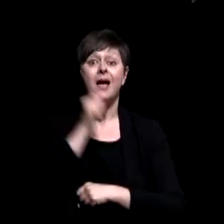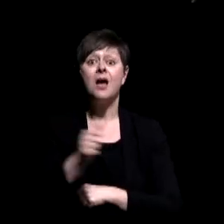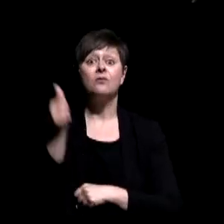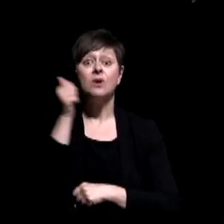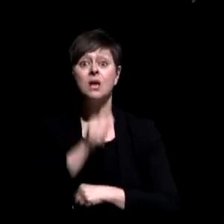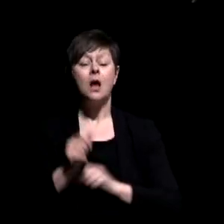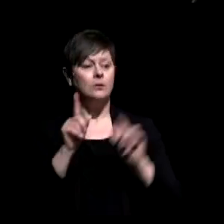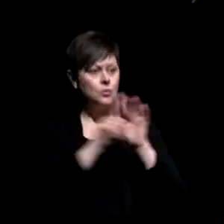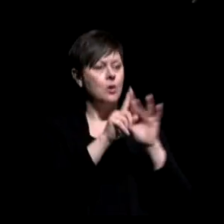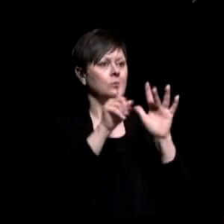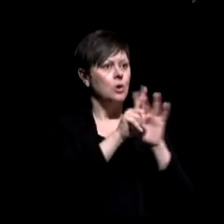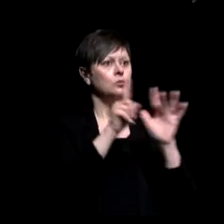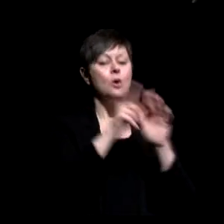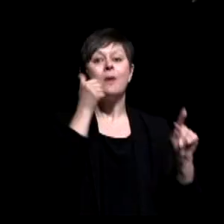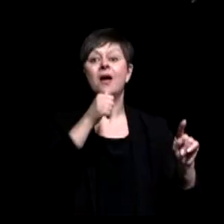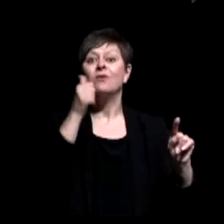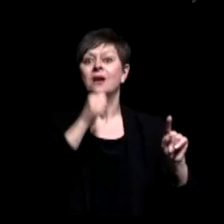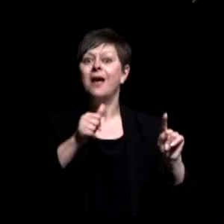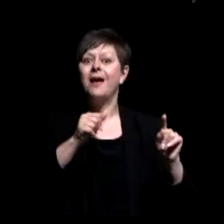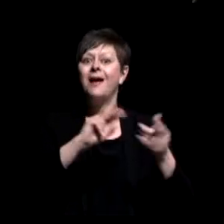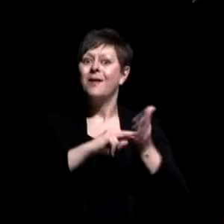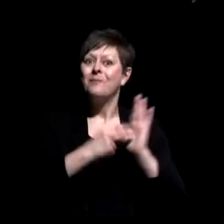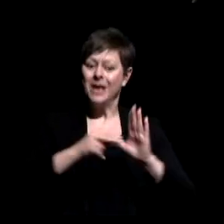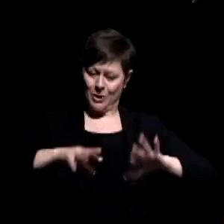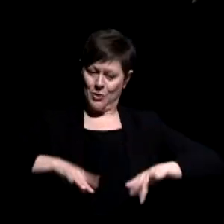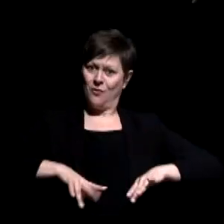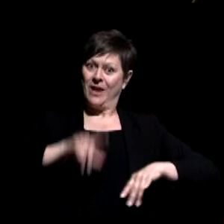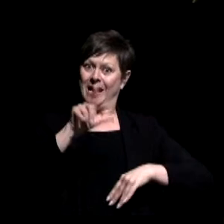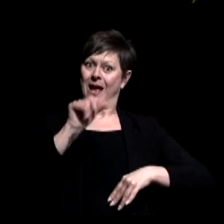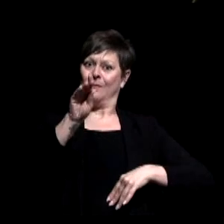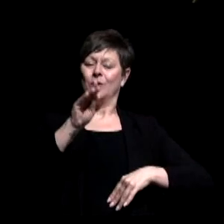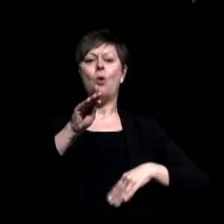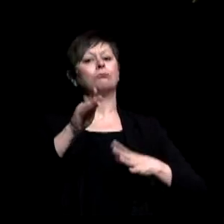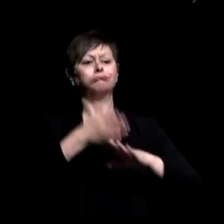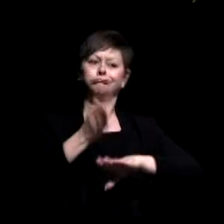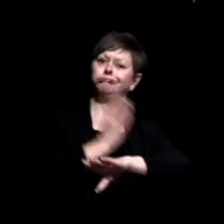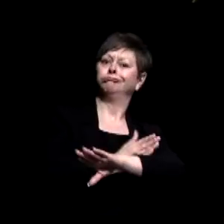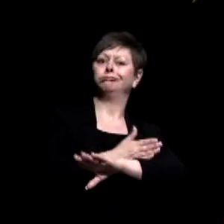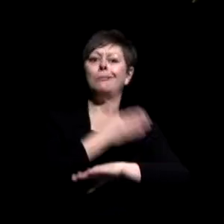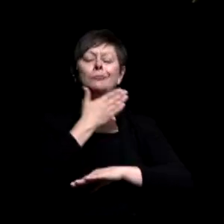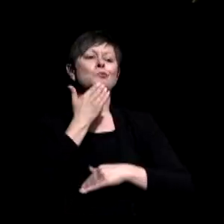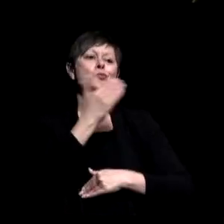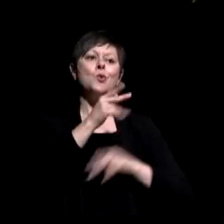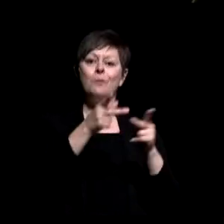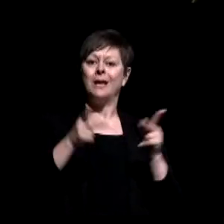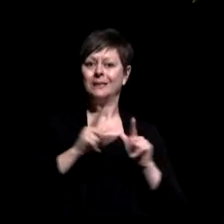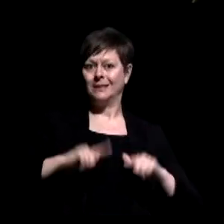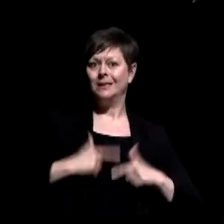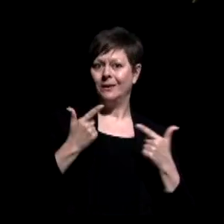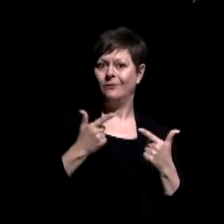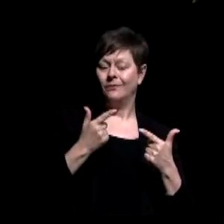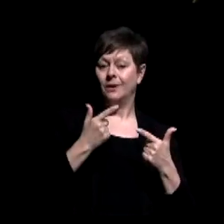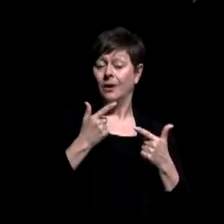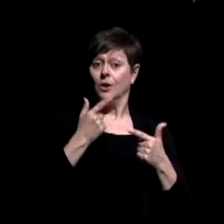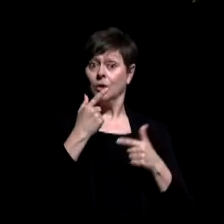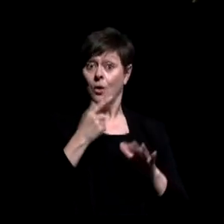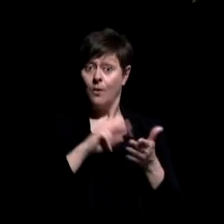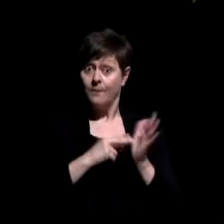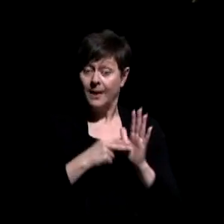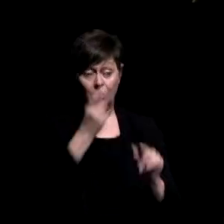and Labrador a better place to live, to not only realizing, but to living the